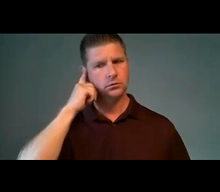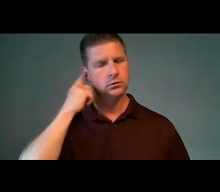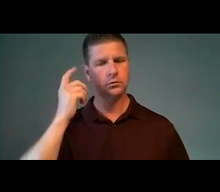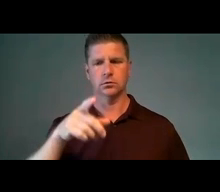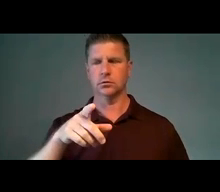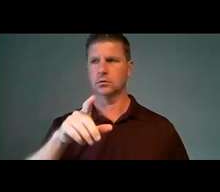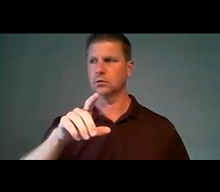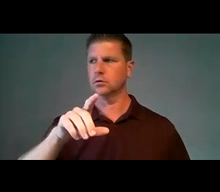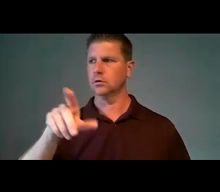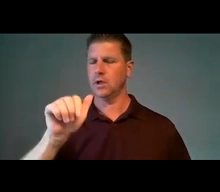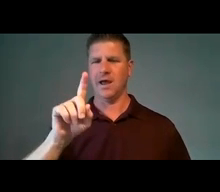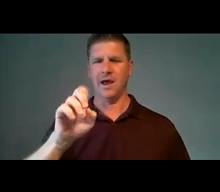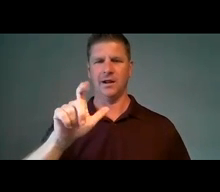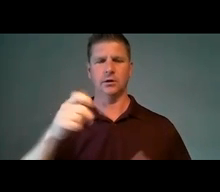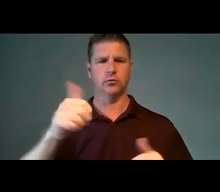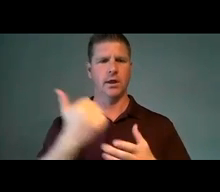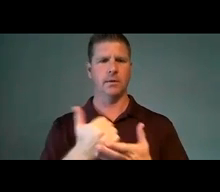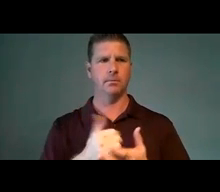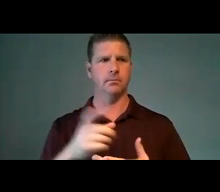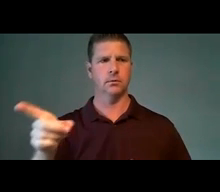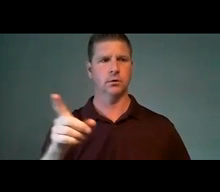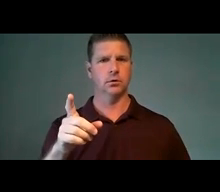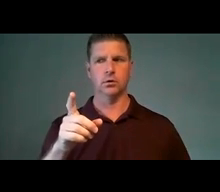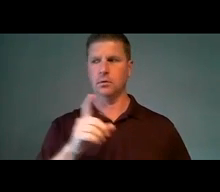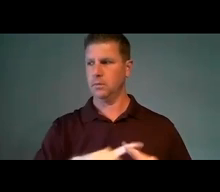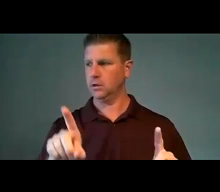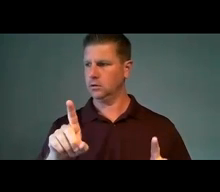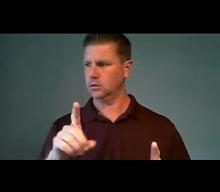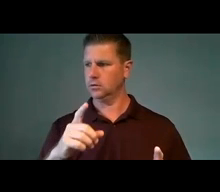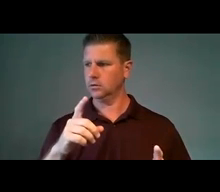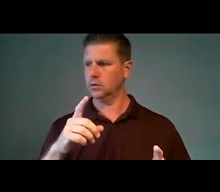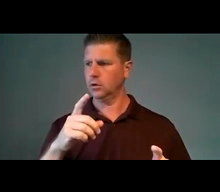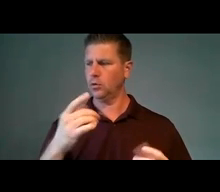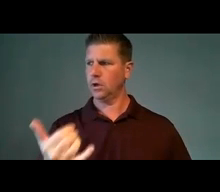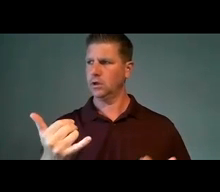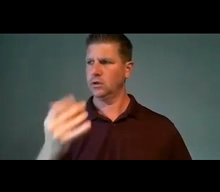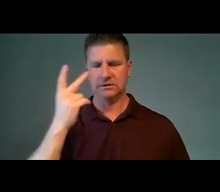him out with that. In the meantime, let's see.